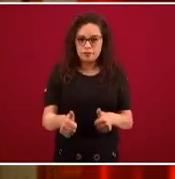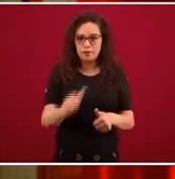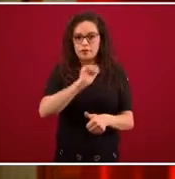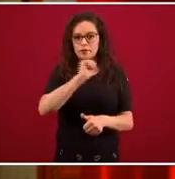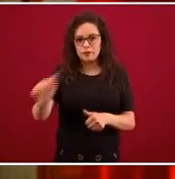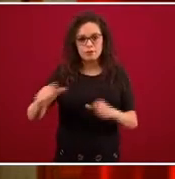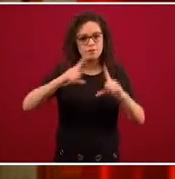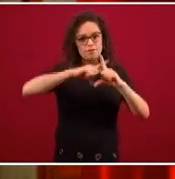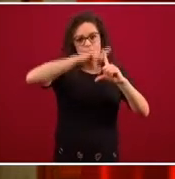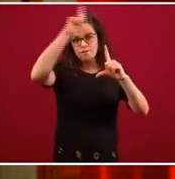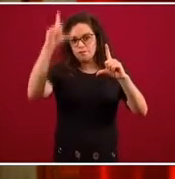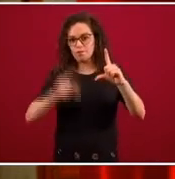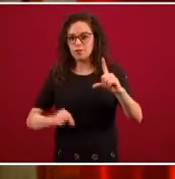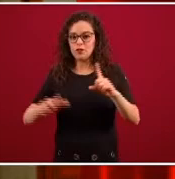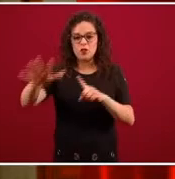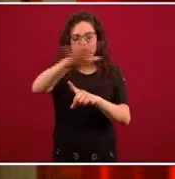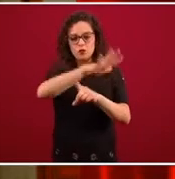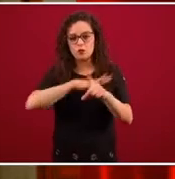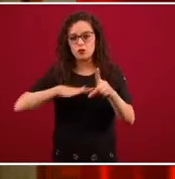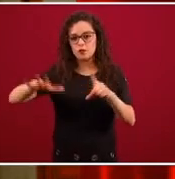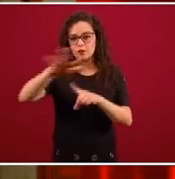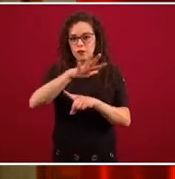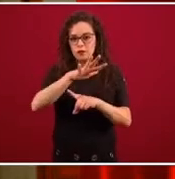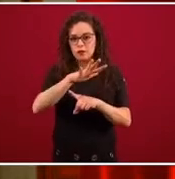whole republic.